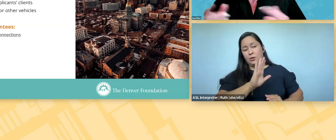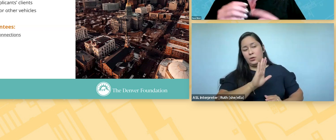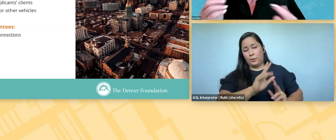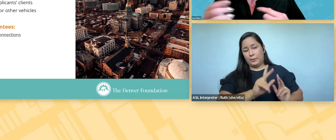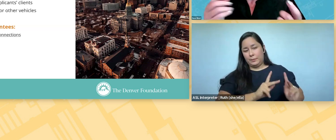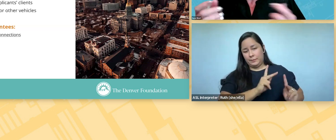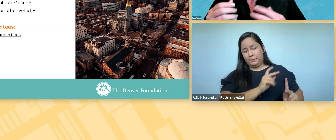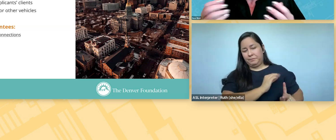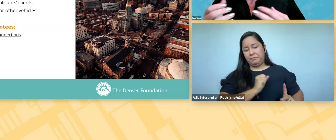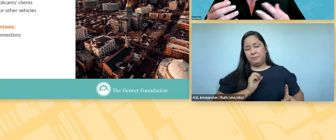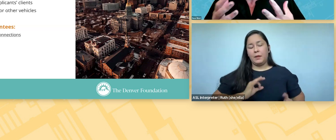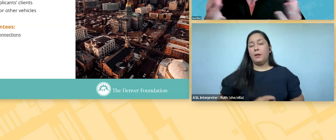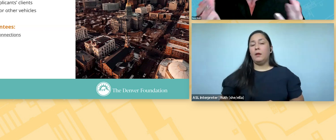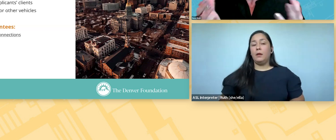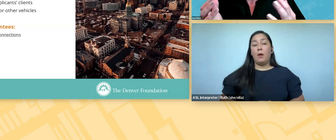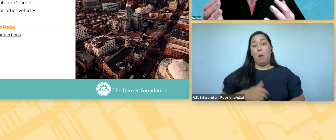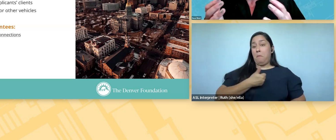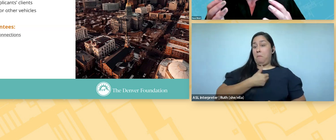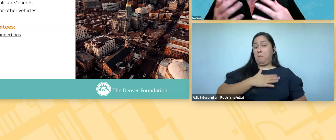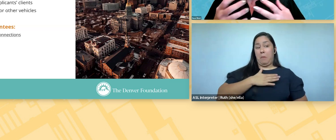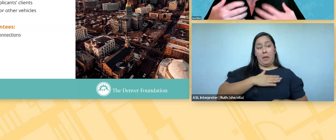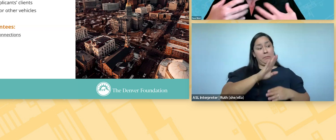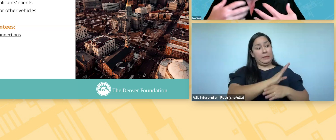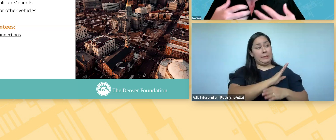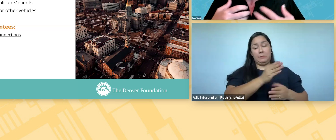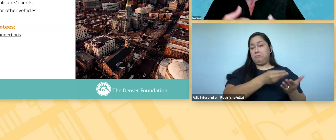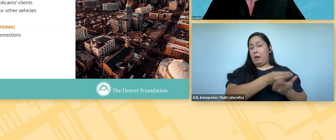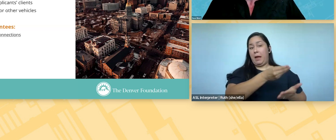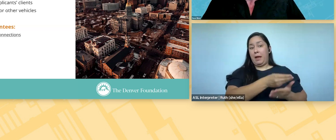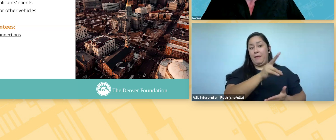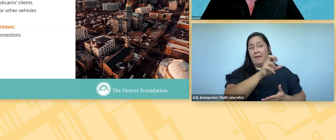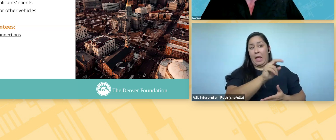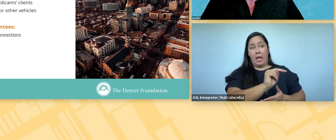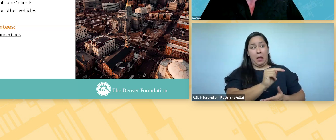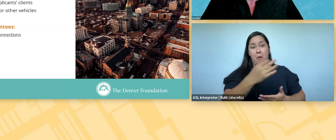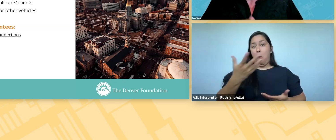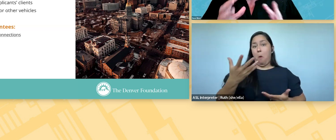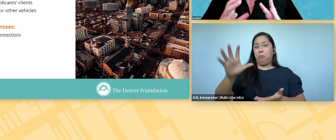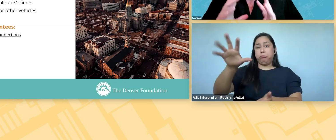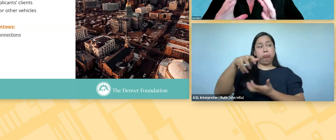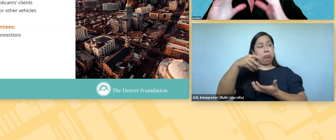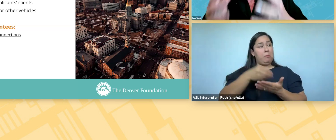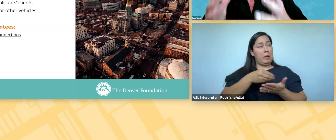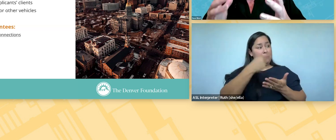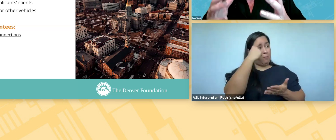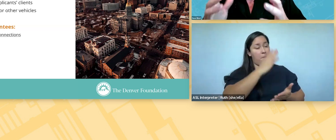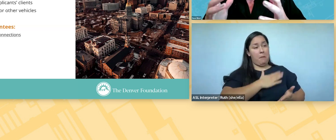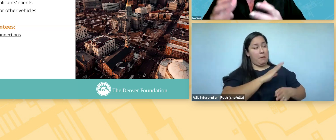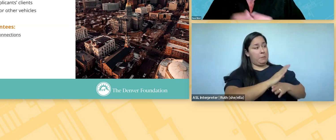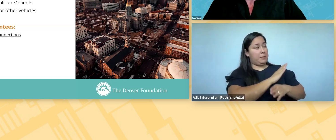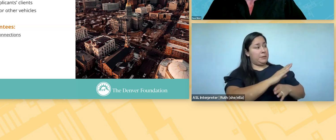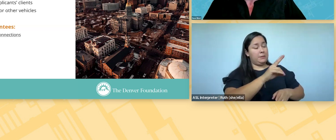include the purchase of vans or other vehicles. So again, it's not for your own capital. It's for